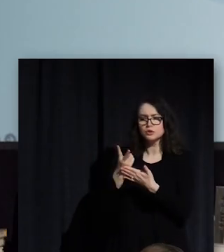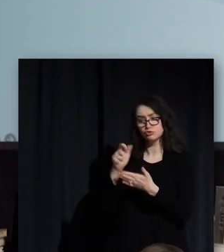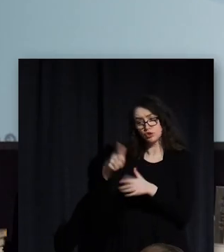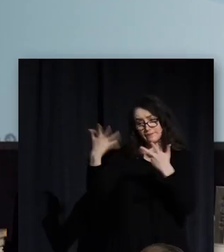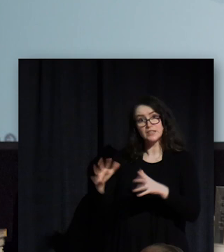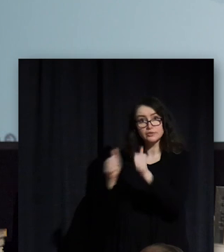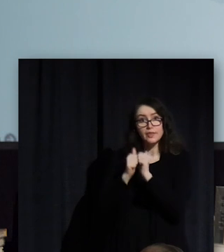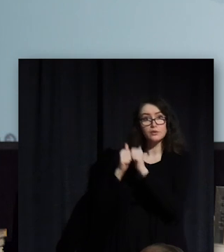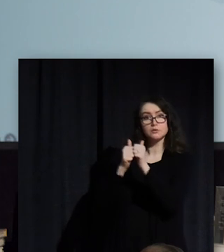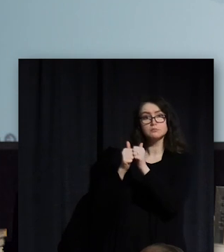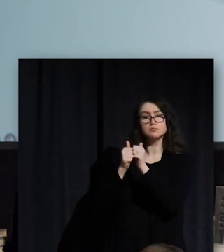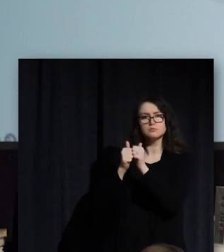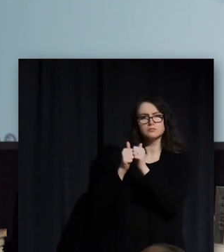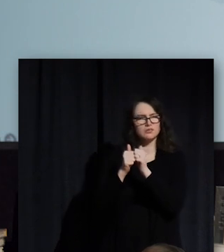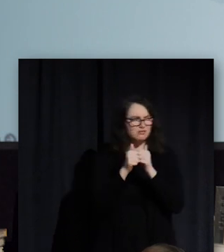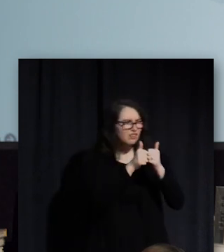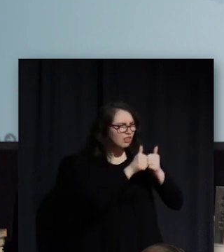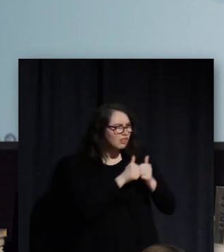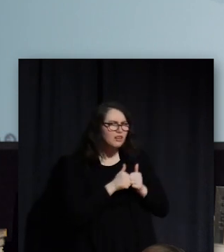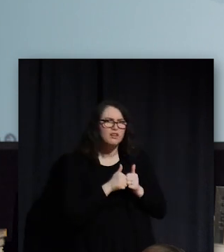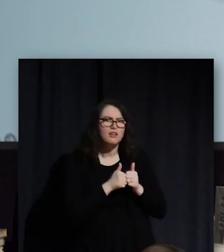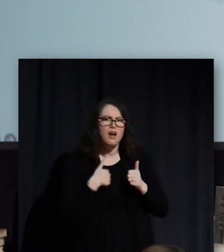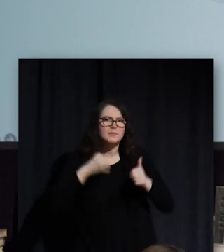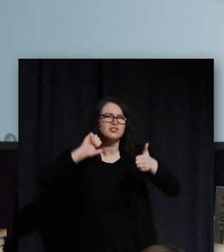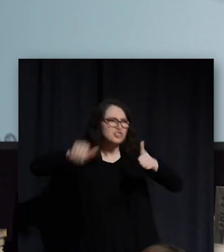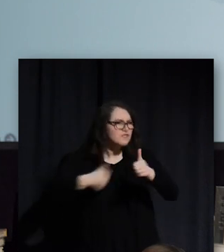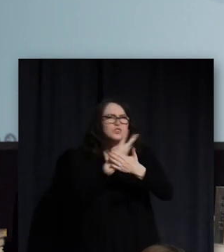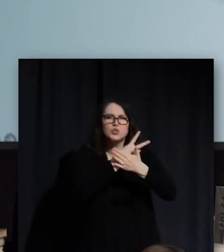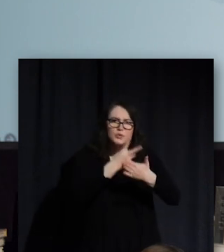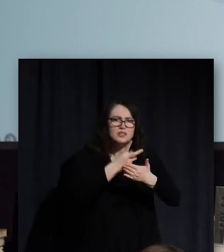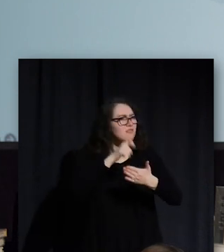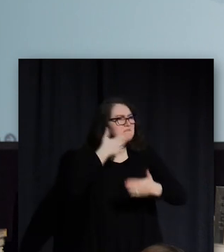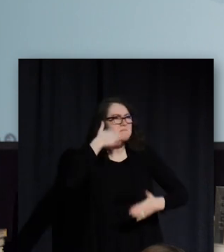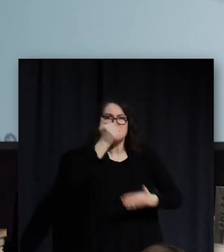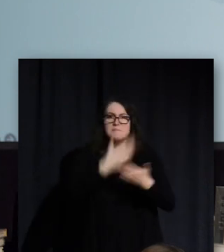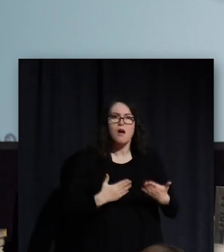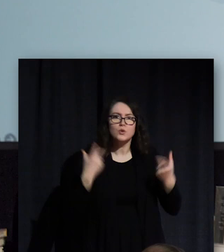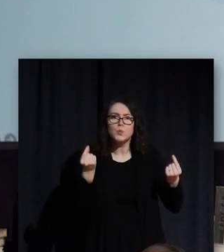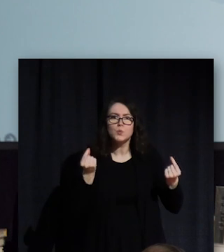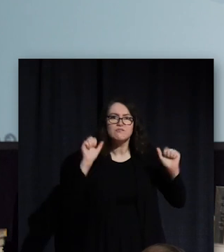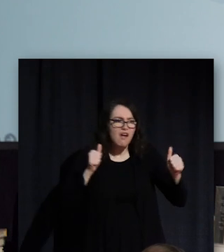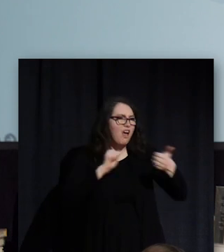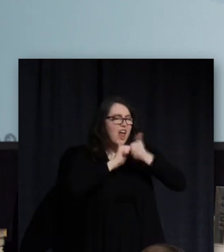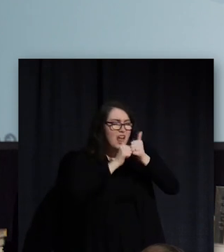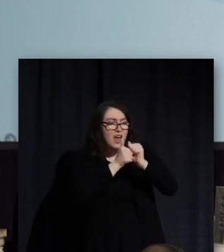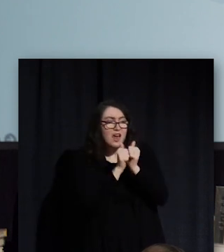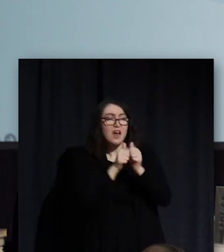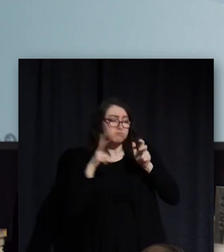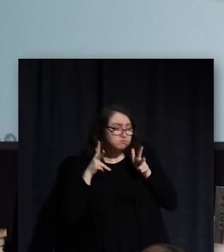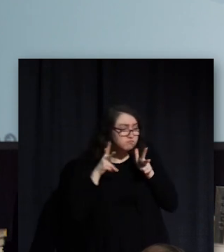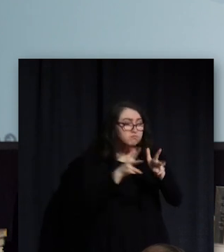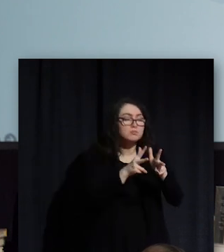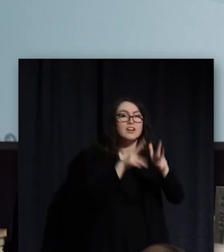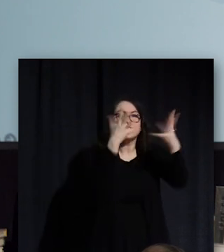together." Together? I've been chasing you for 2 weeks. This is the best part. We get to race to the finish. And I